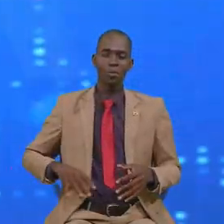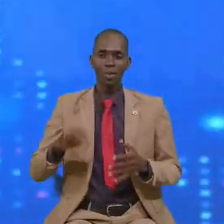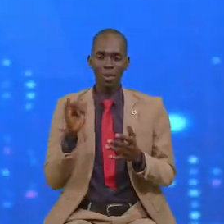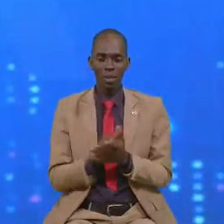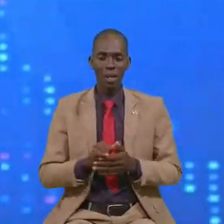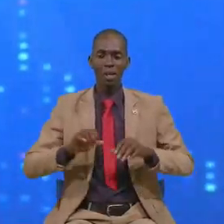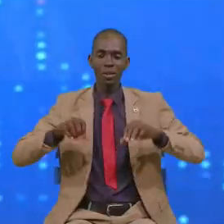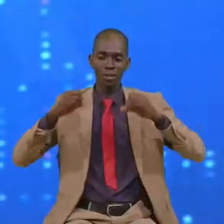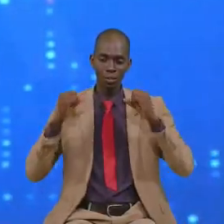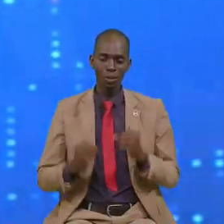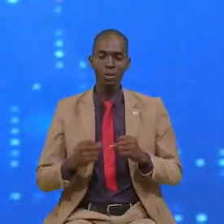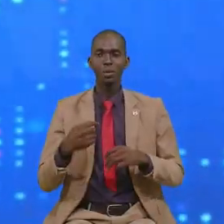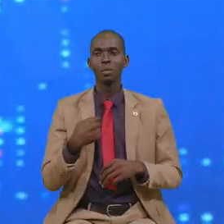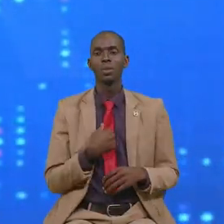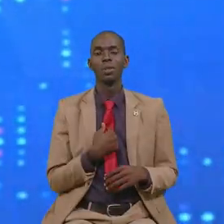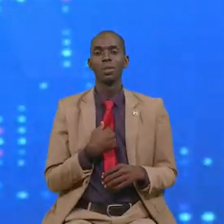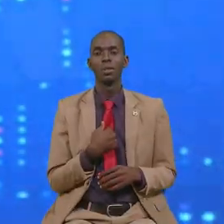me.